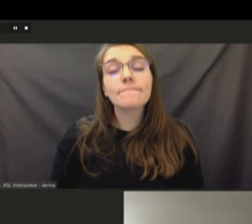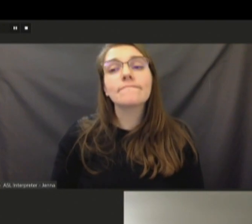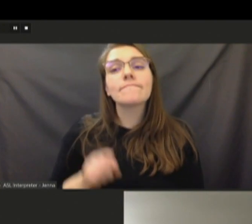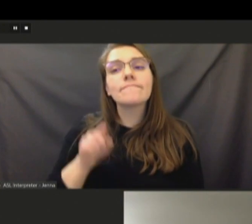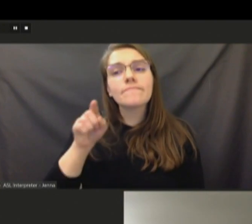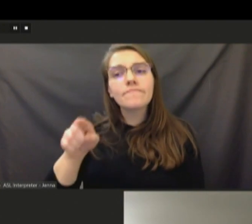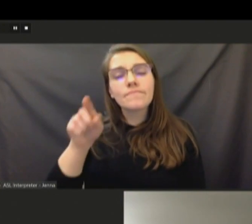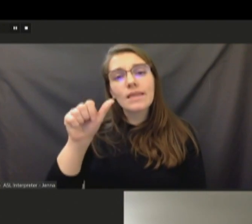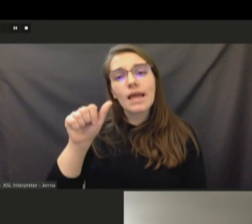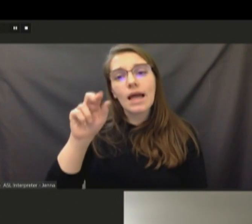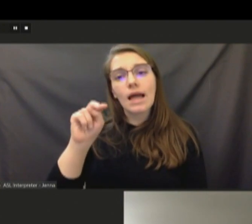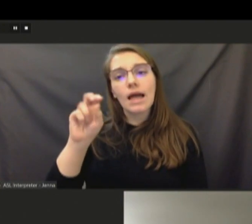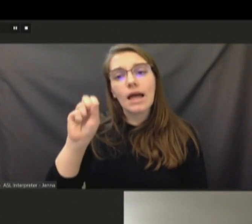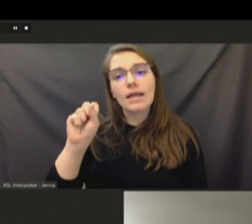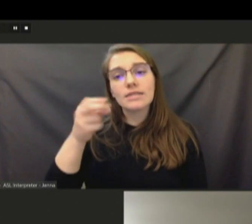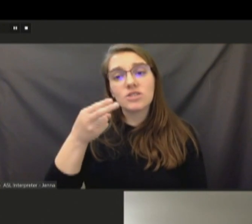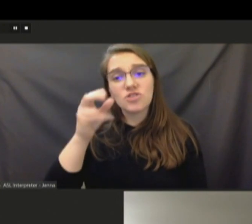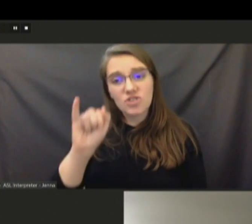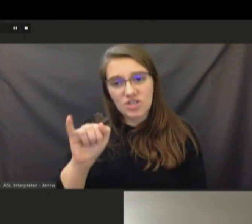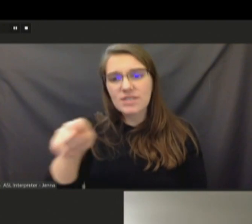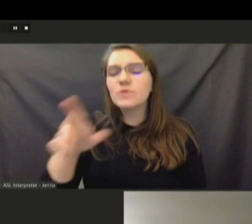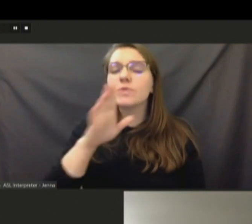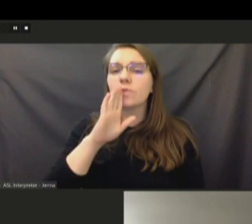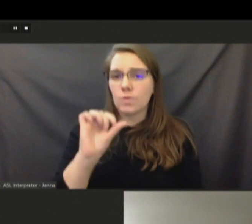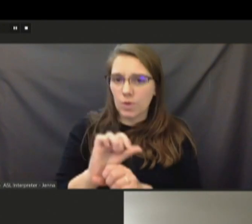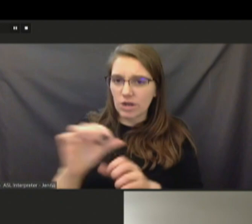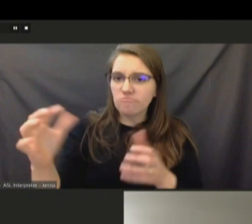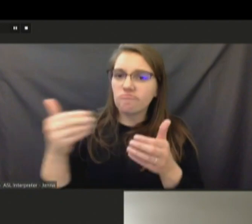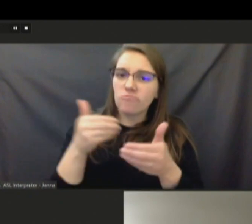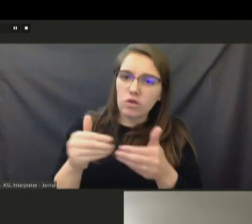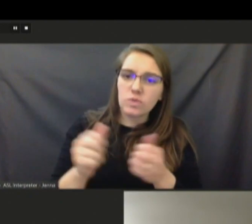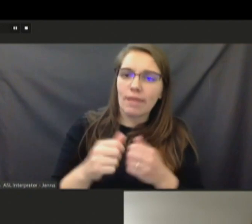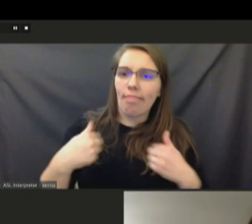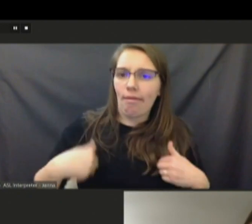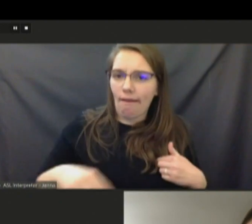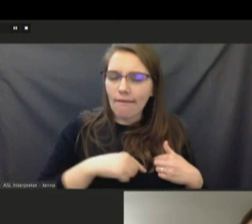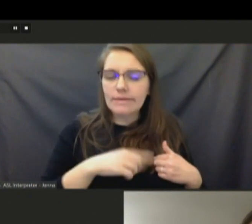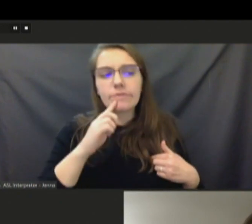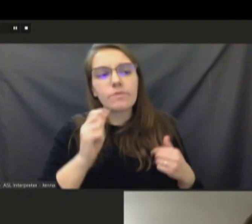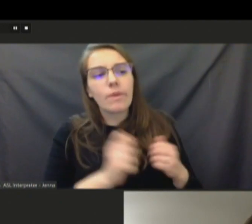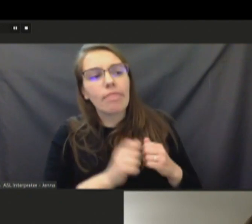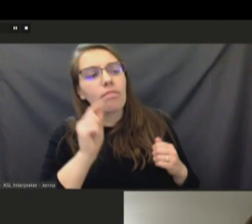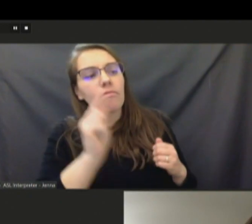closely with us and with all the boards and whatnot.